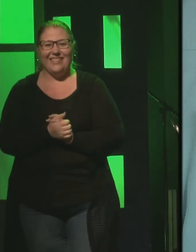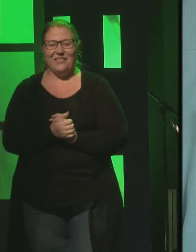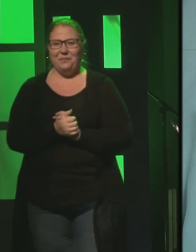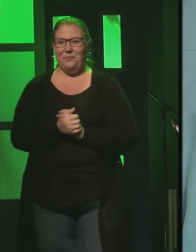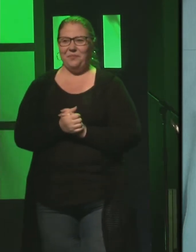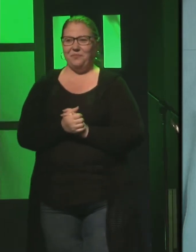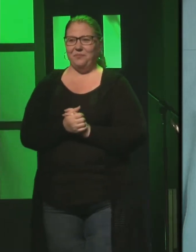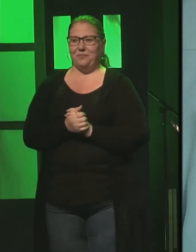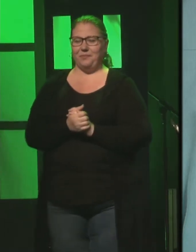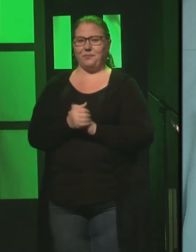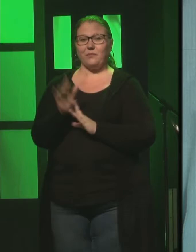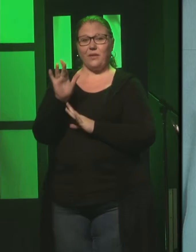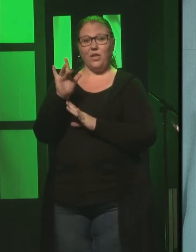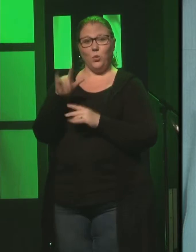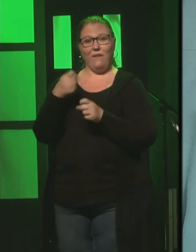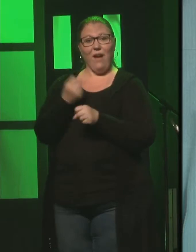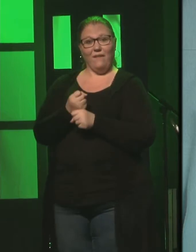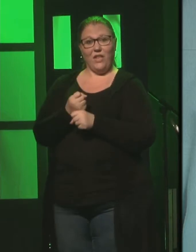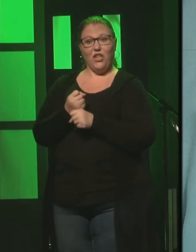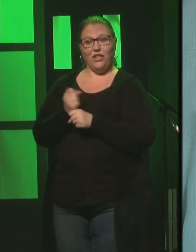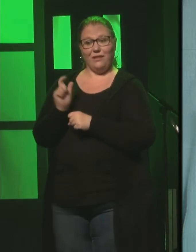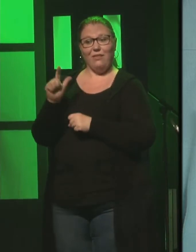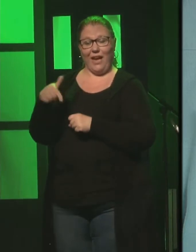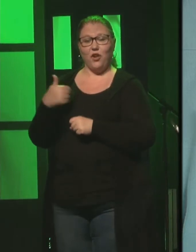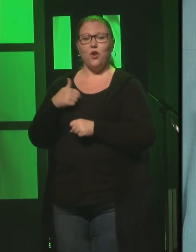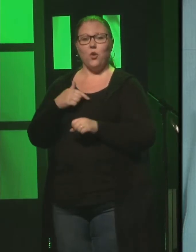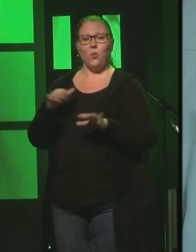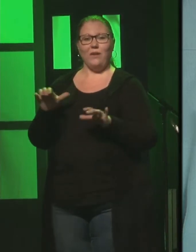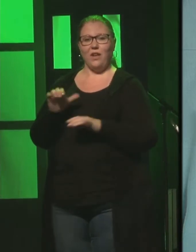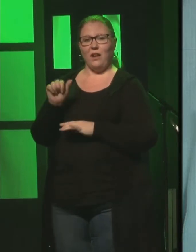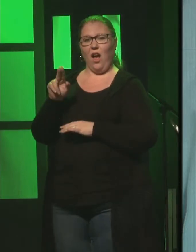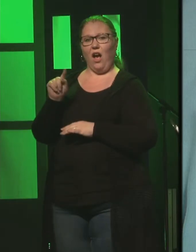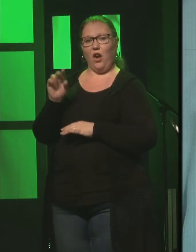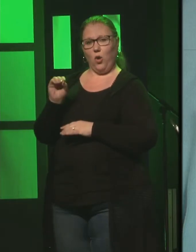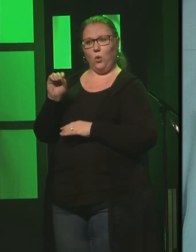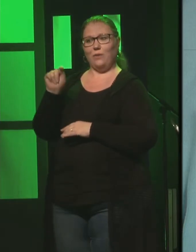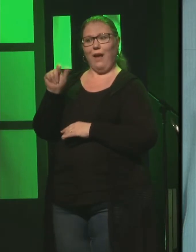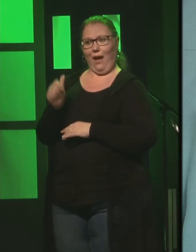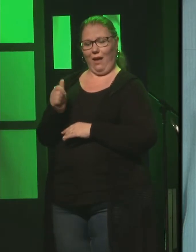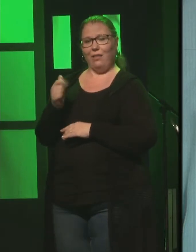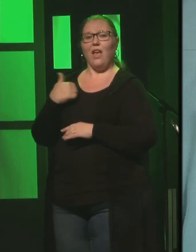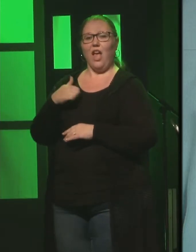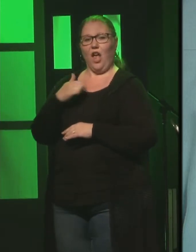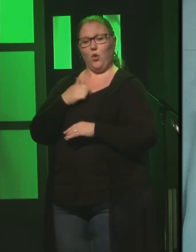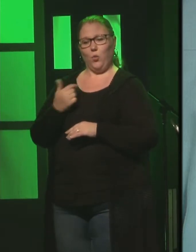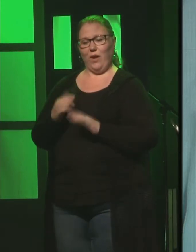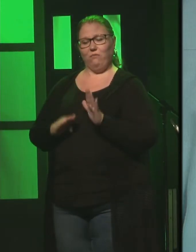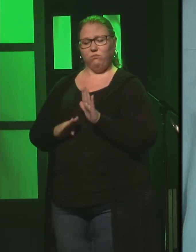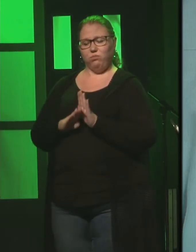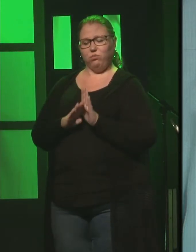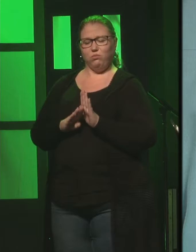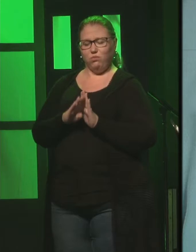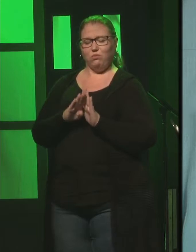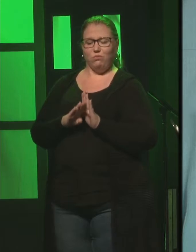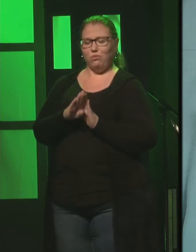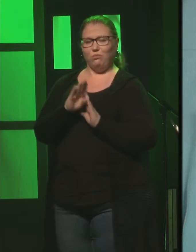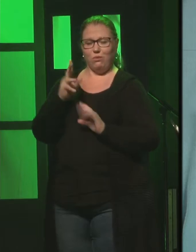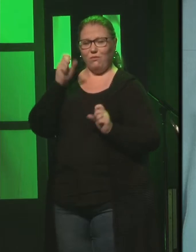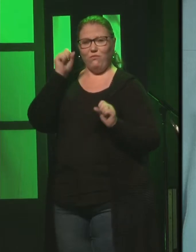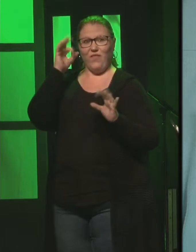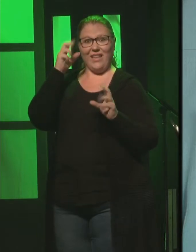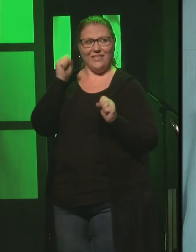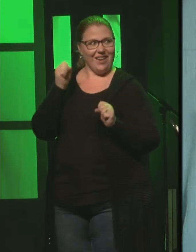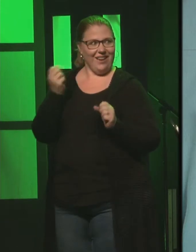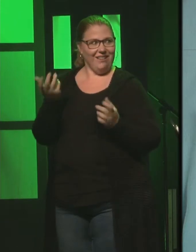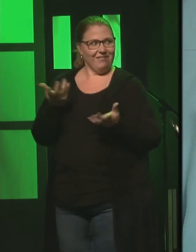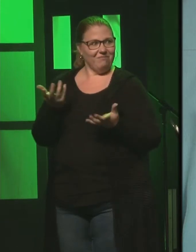In 25 years now, we've done automated tithing, and we've just grown and grown and grown. And here's what's fascinating about it.